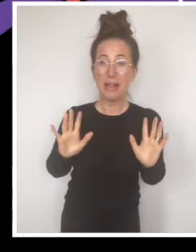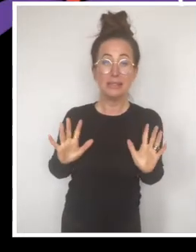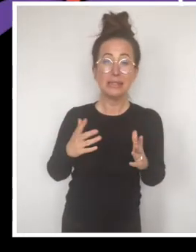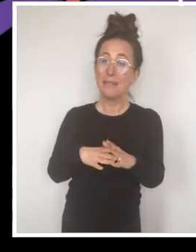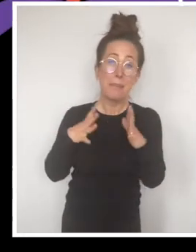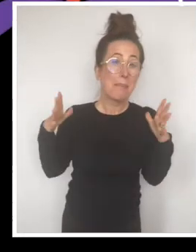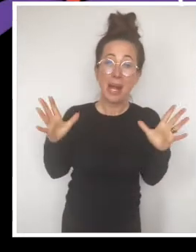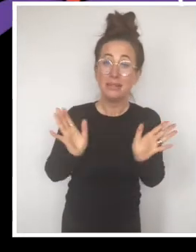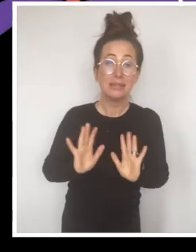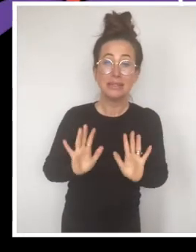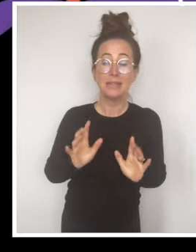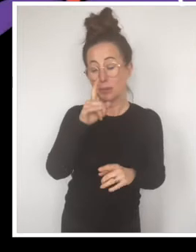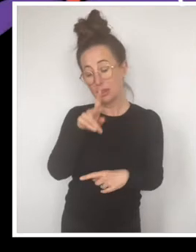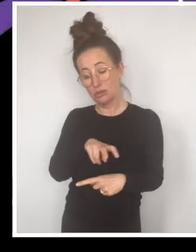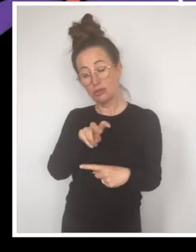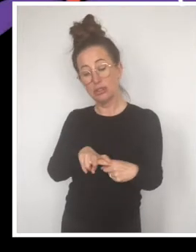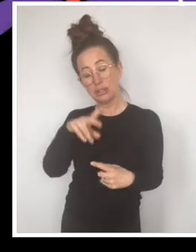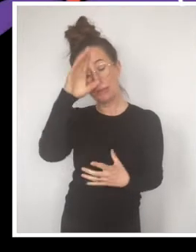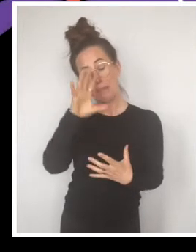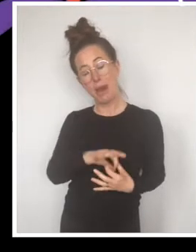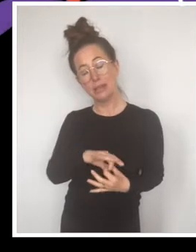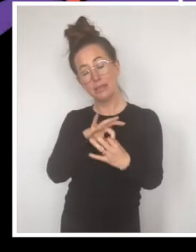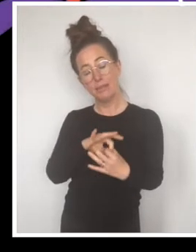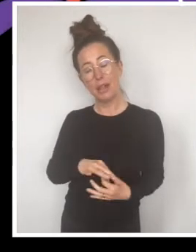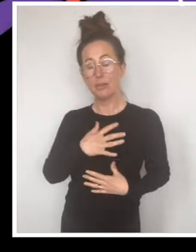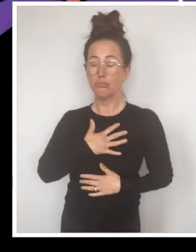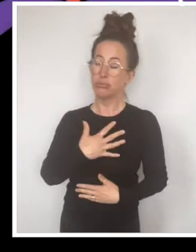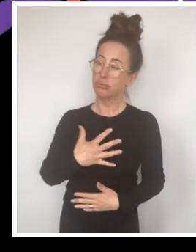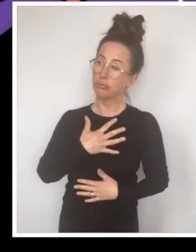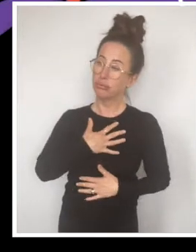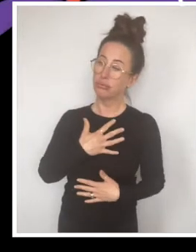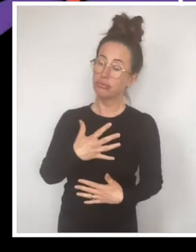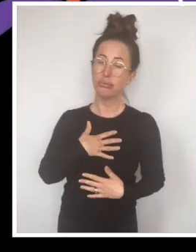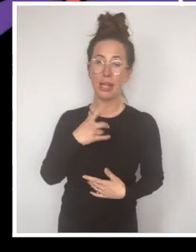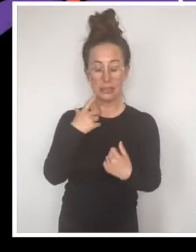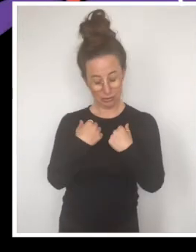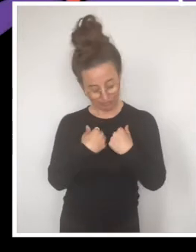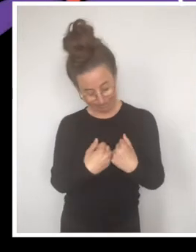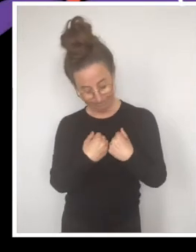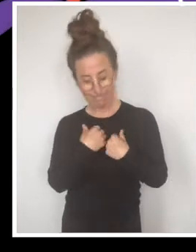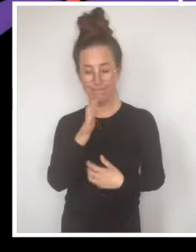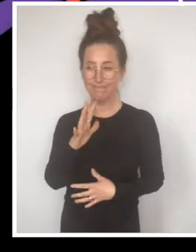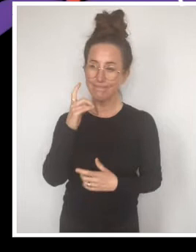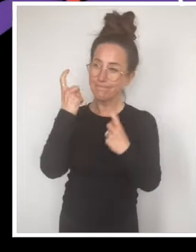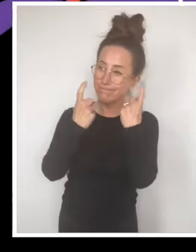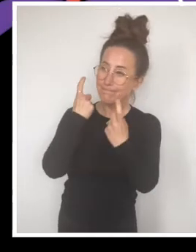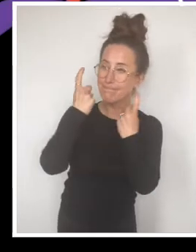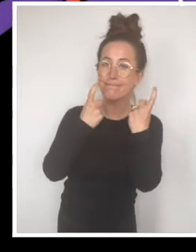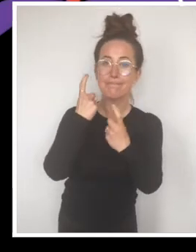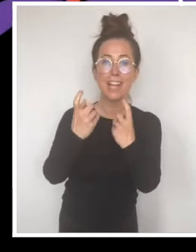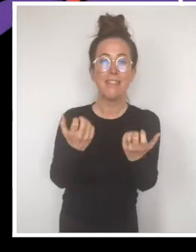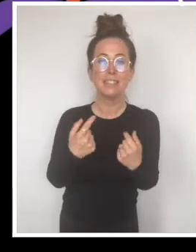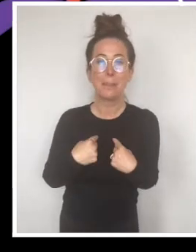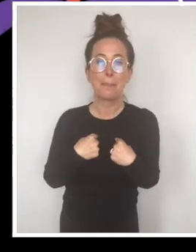where you can just sit down, you can just be mindful, you can breathe, you can just reflect and actually just have that little